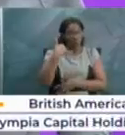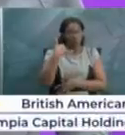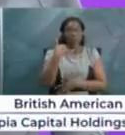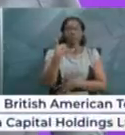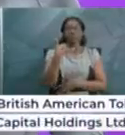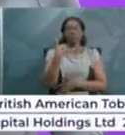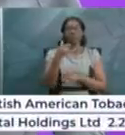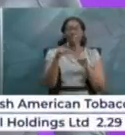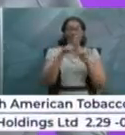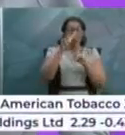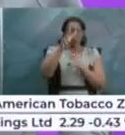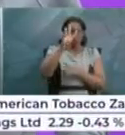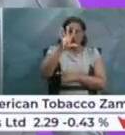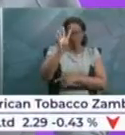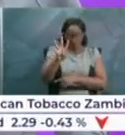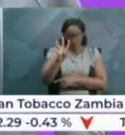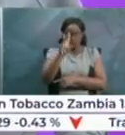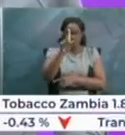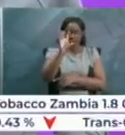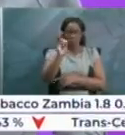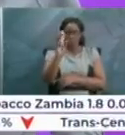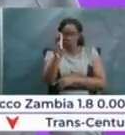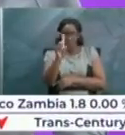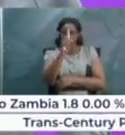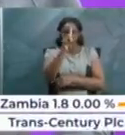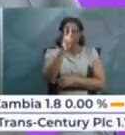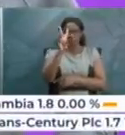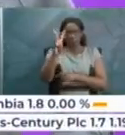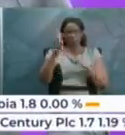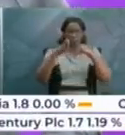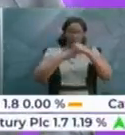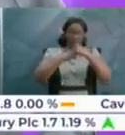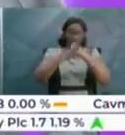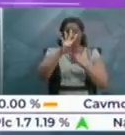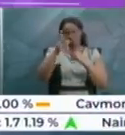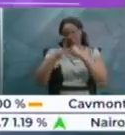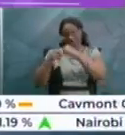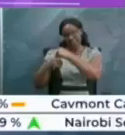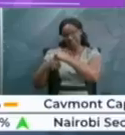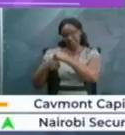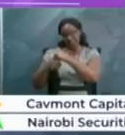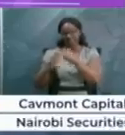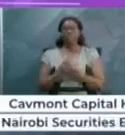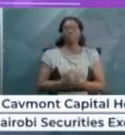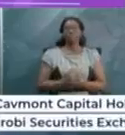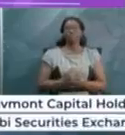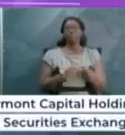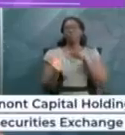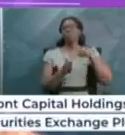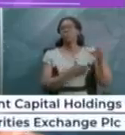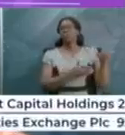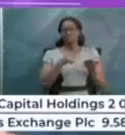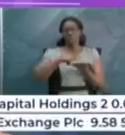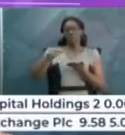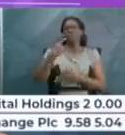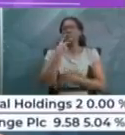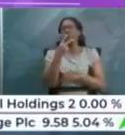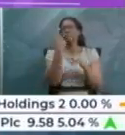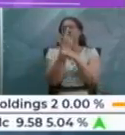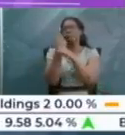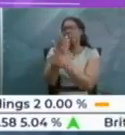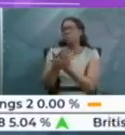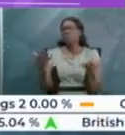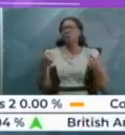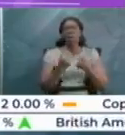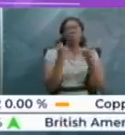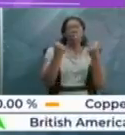number, +254 101 129 466. Right, so this week we have seen a couple of things happen around us,